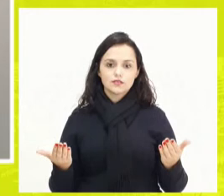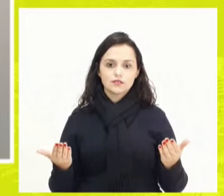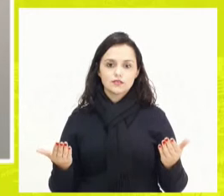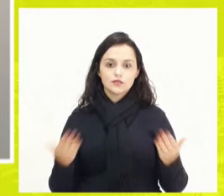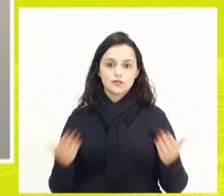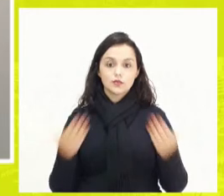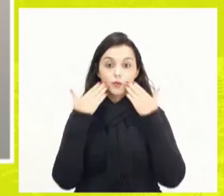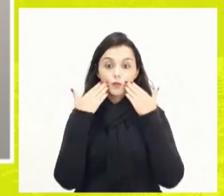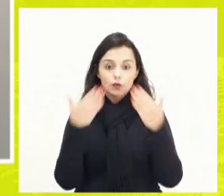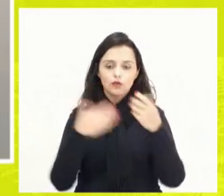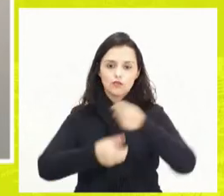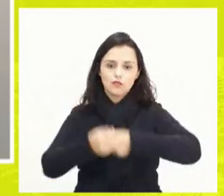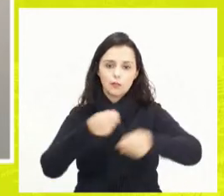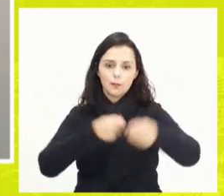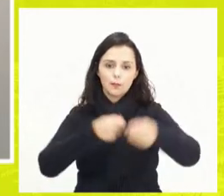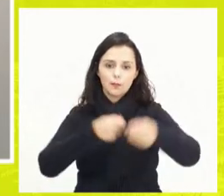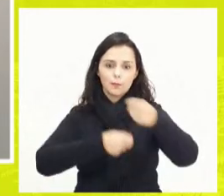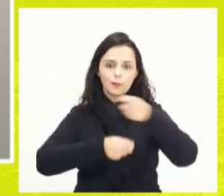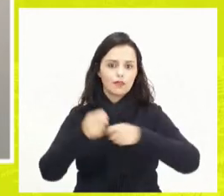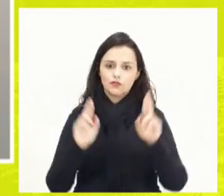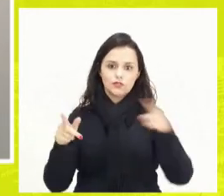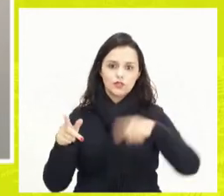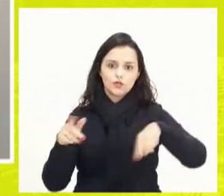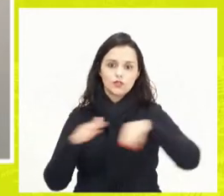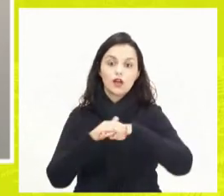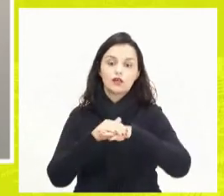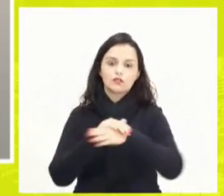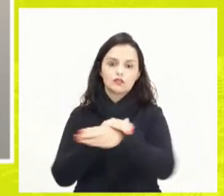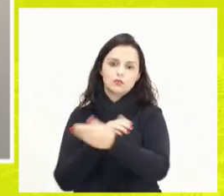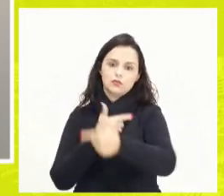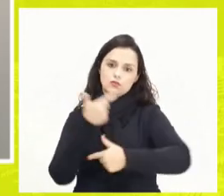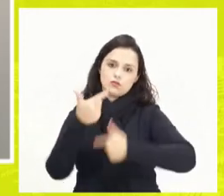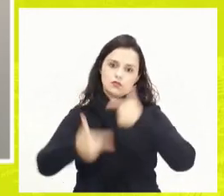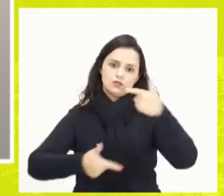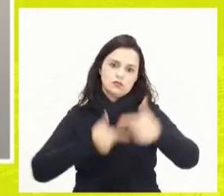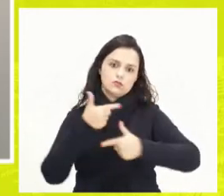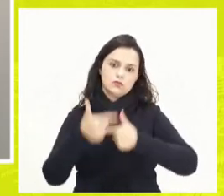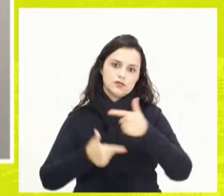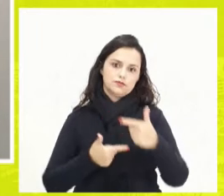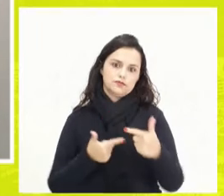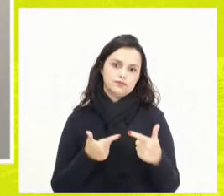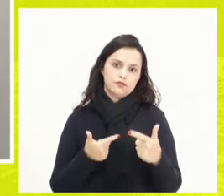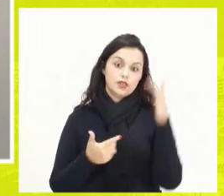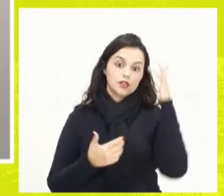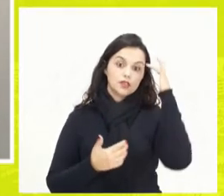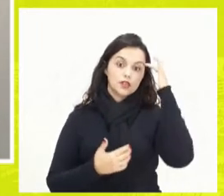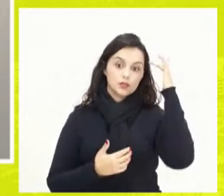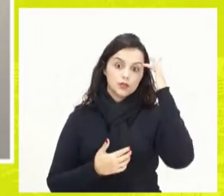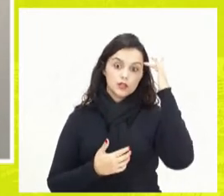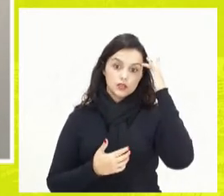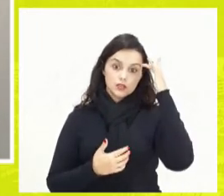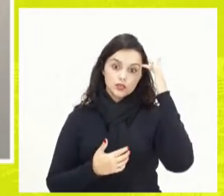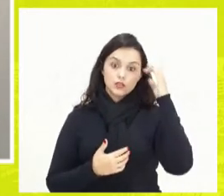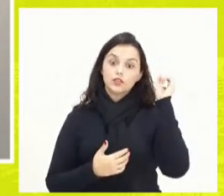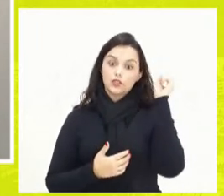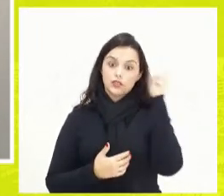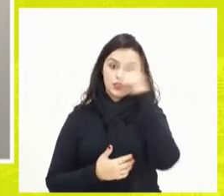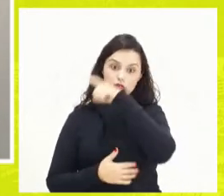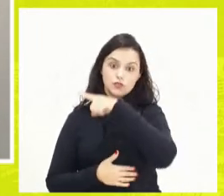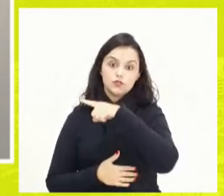the work itself but the work model to which we have adapted to be in and i think this has an